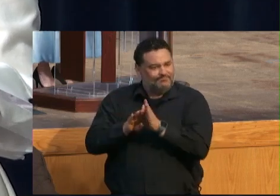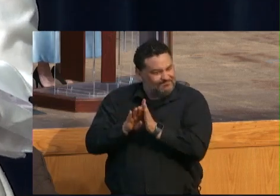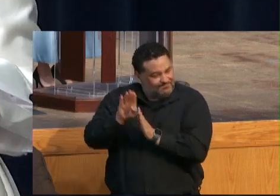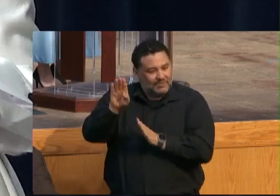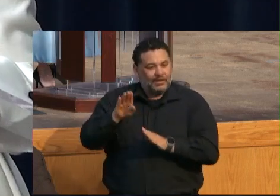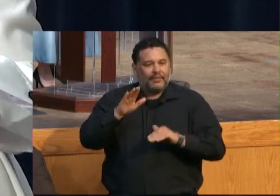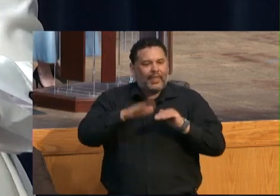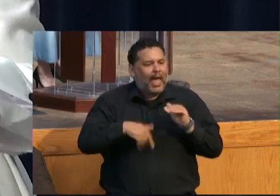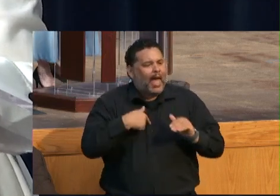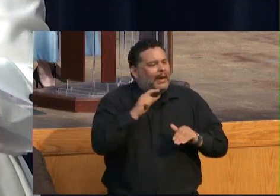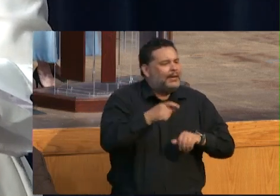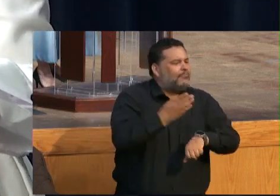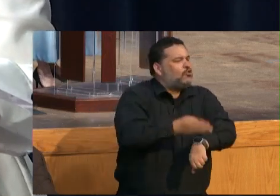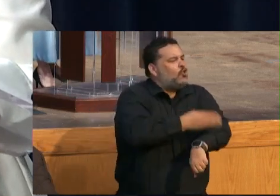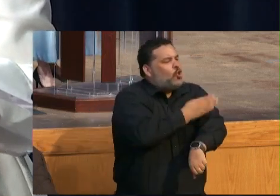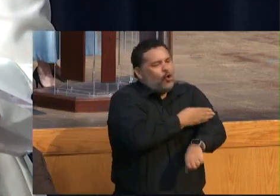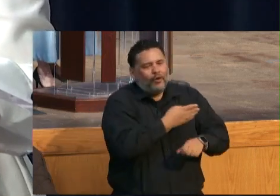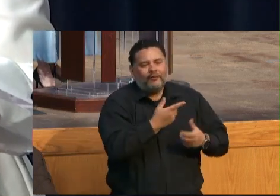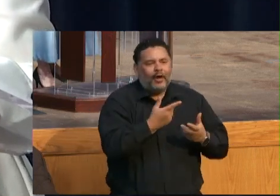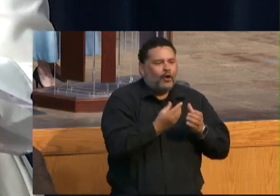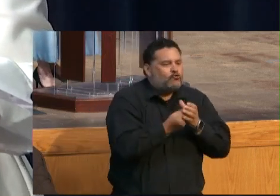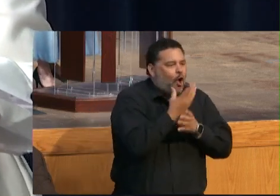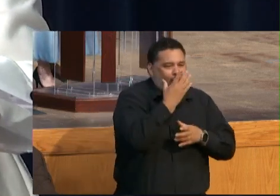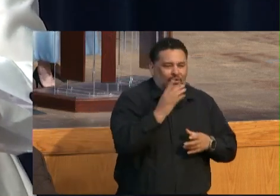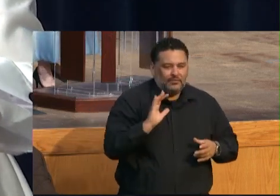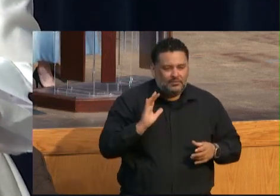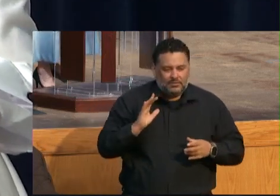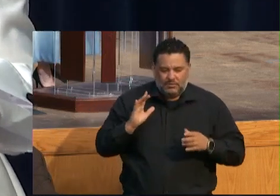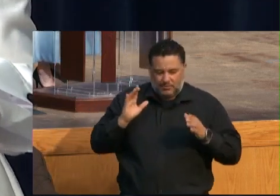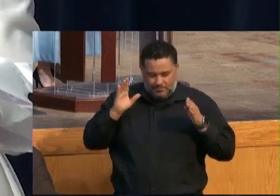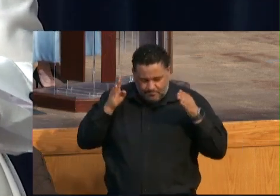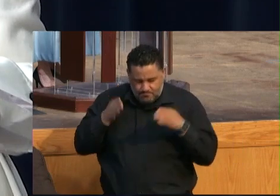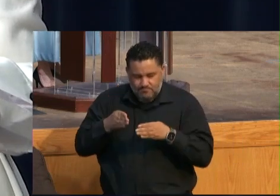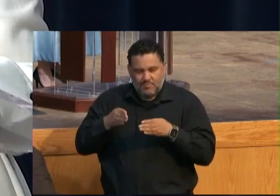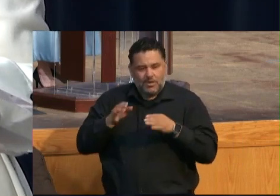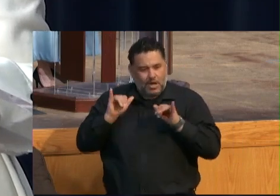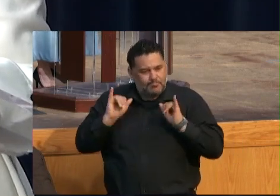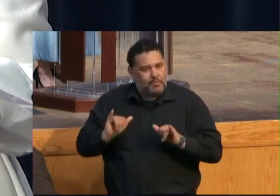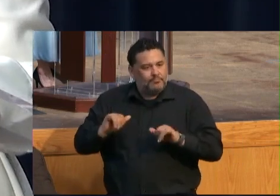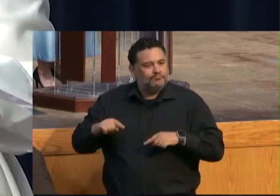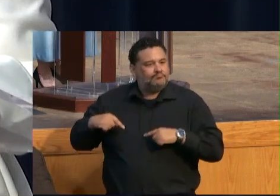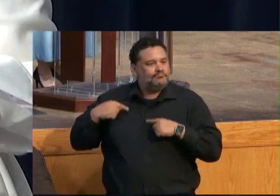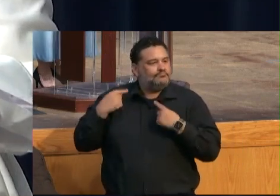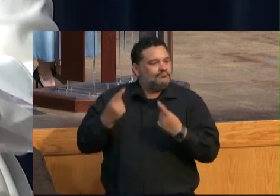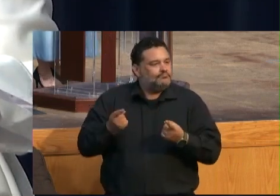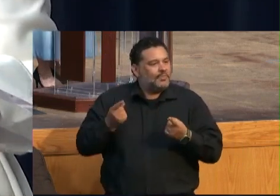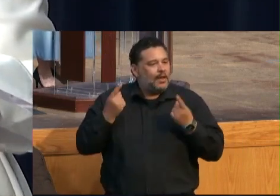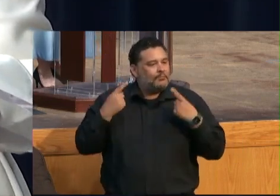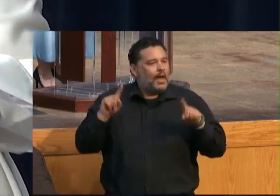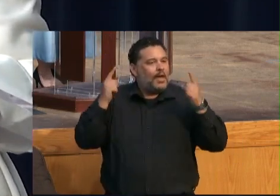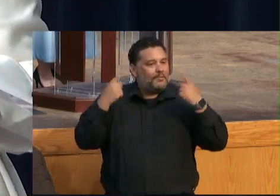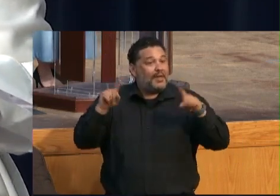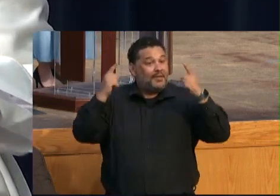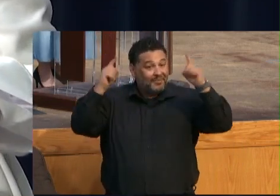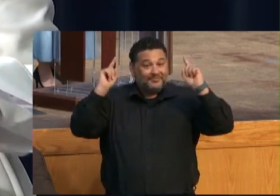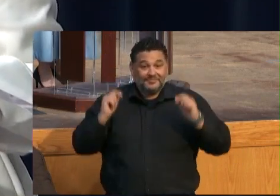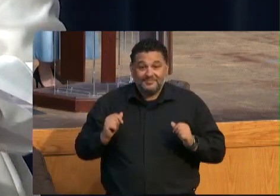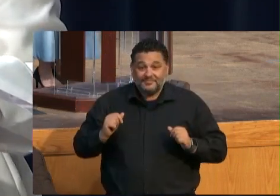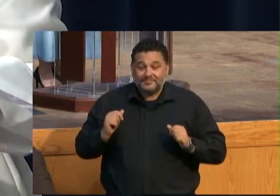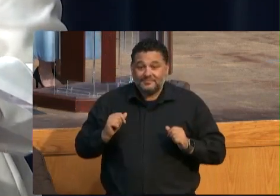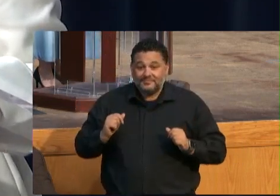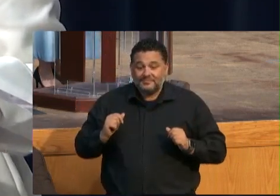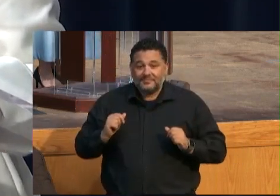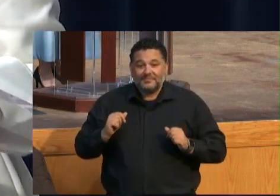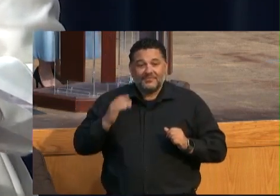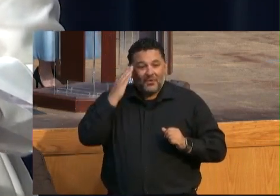what I focus on about this institution. Doubling down on what makes us, what is it we say, Ty? It's not